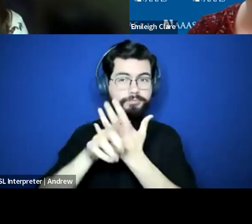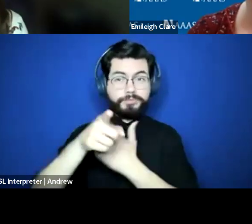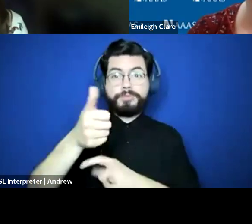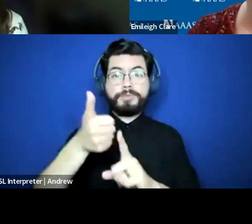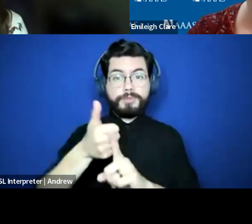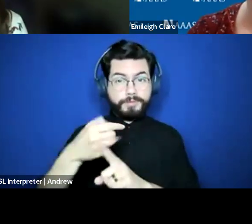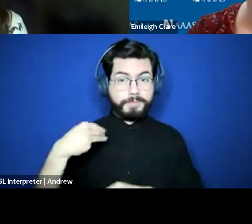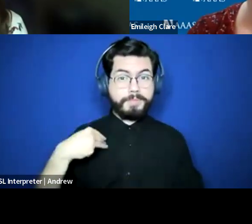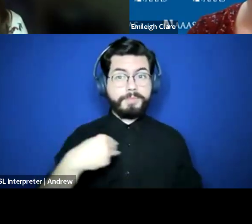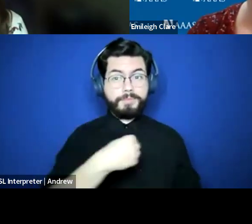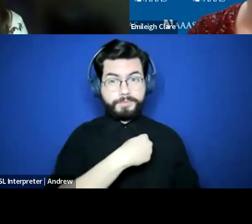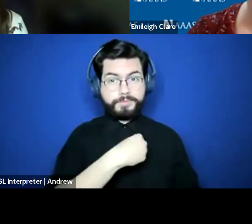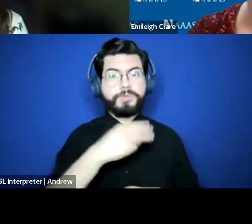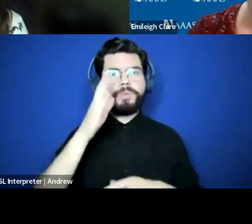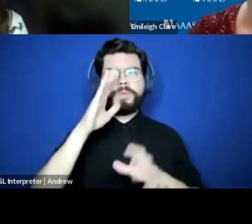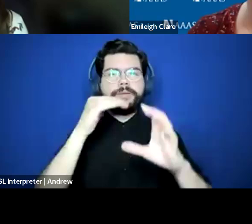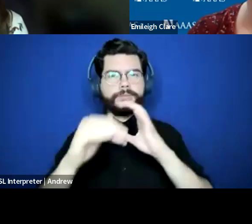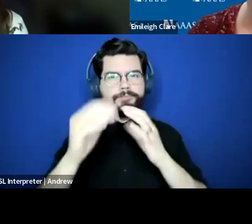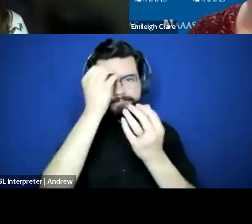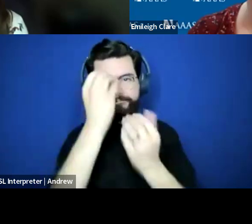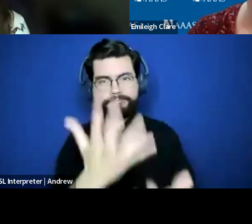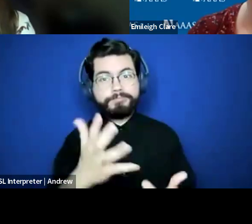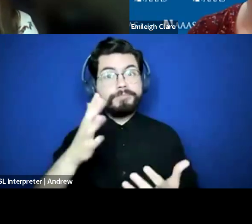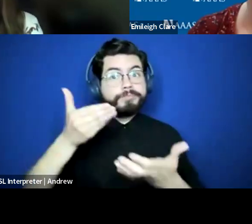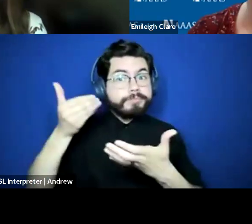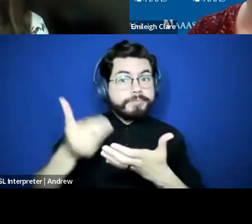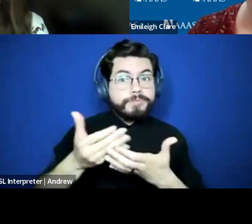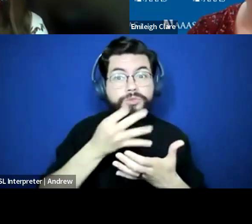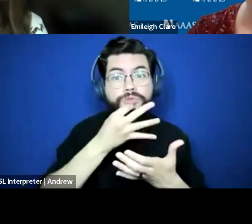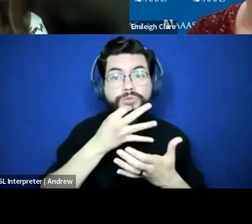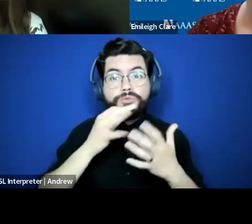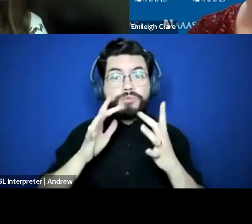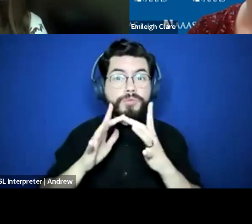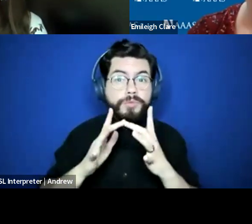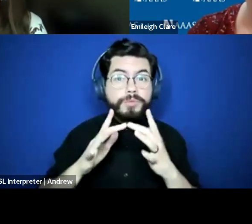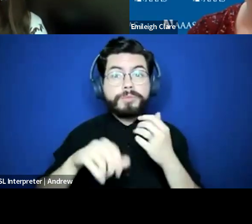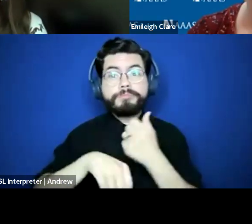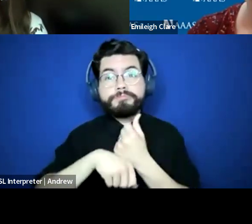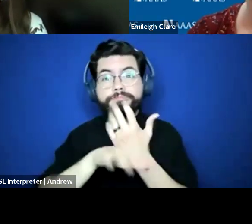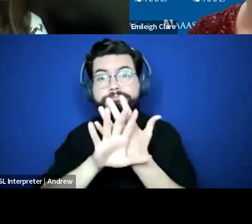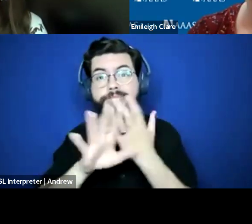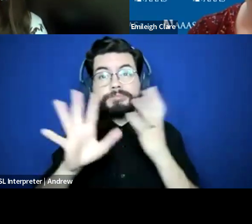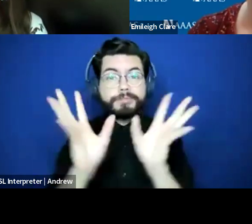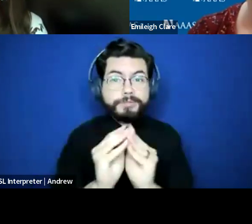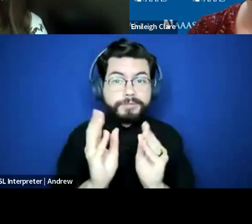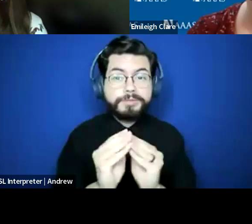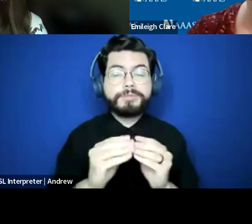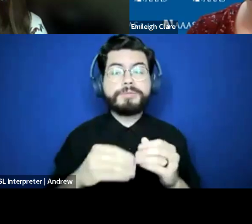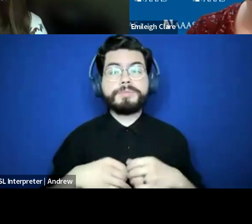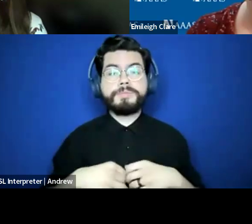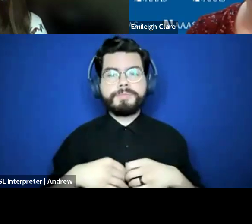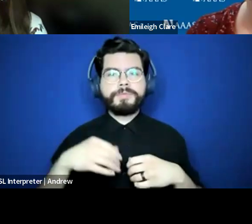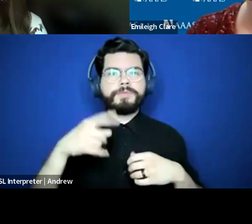about our upcoming webinars in advance, and they'll cover things like writing a resume or how